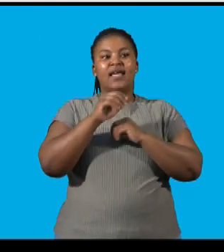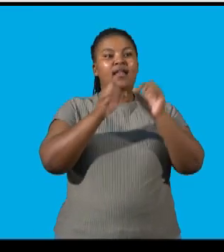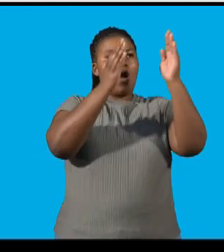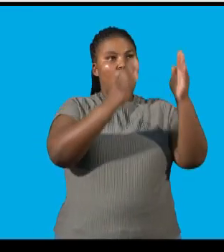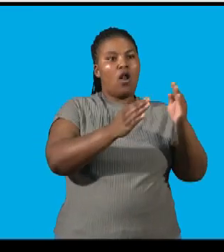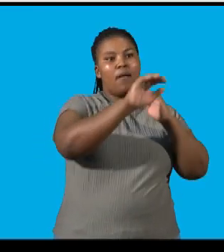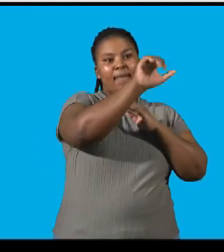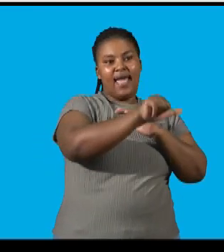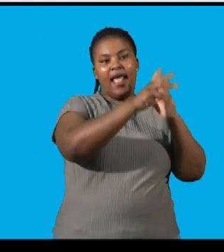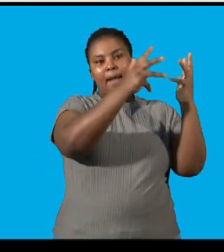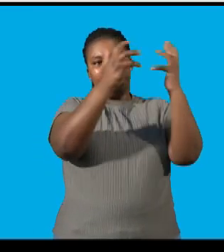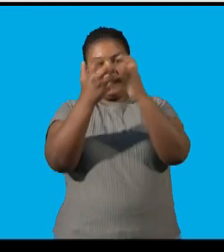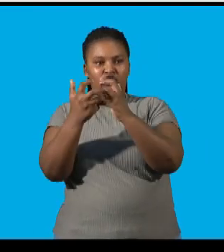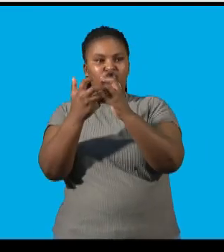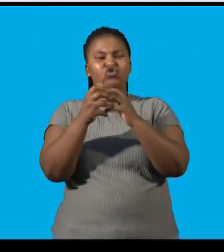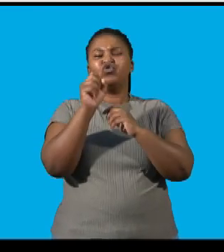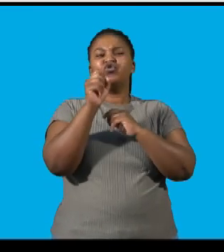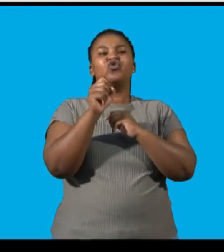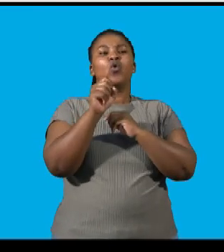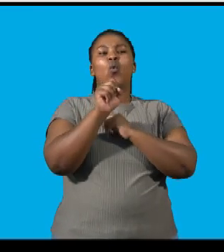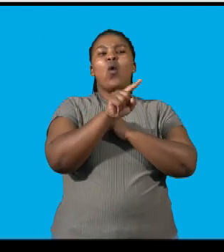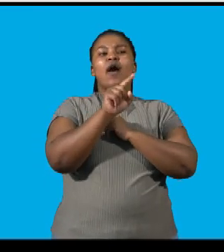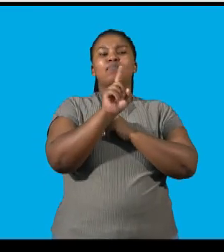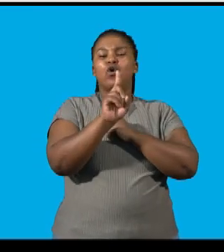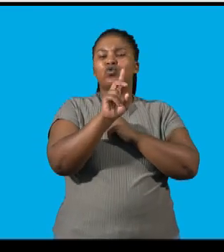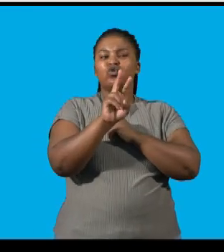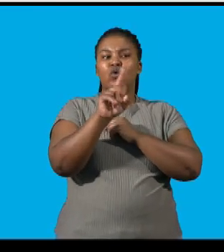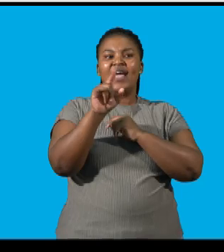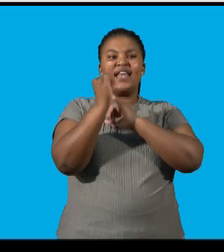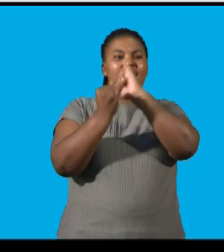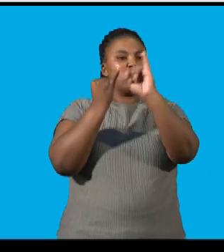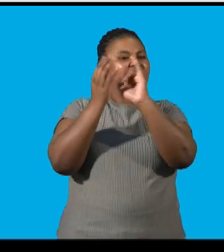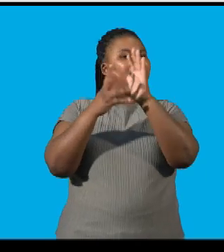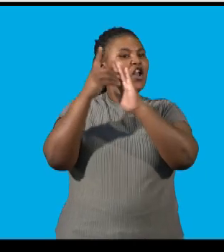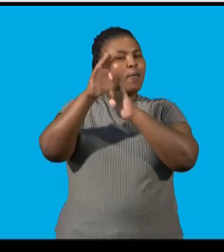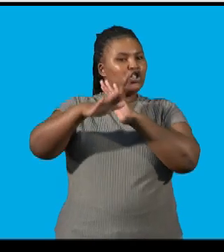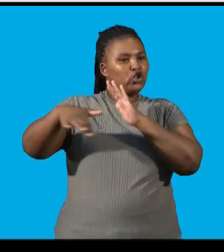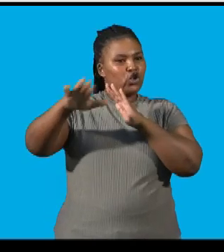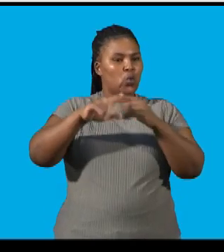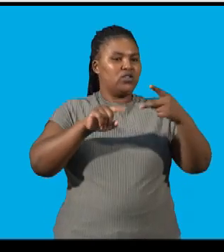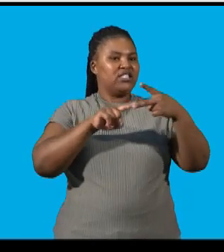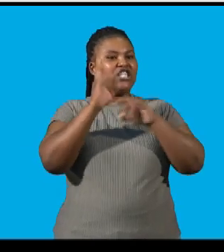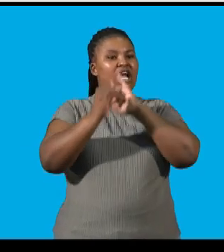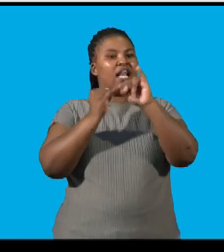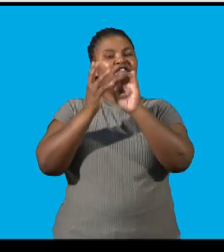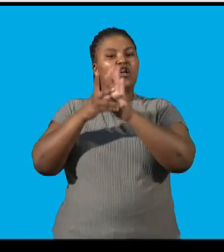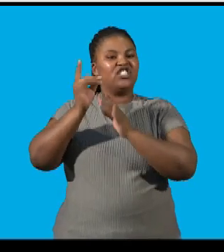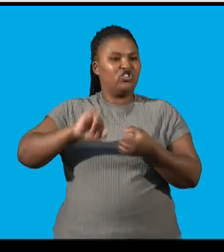column A, that is industrial development zones, 1.2.2 industrial development strategy,